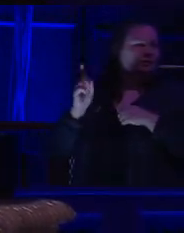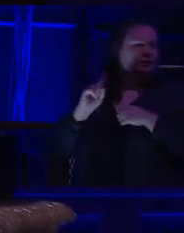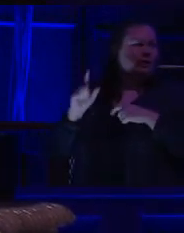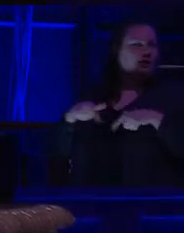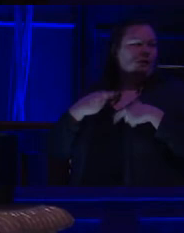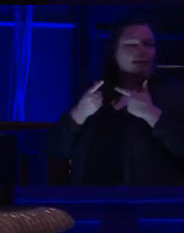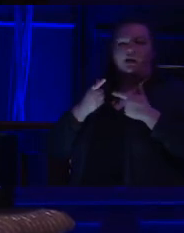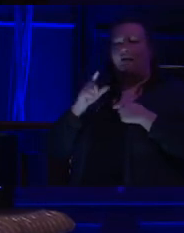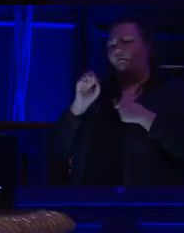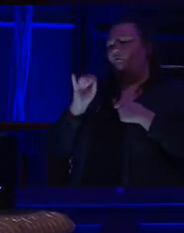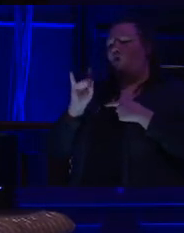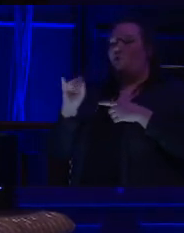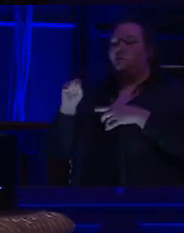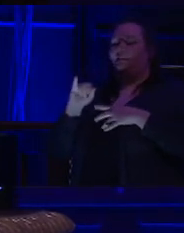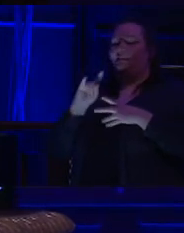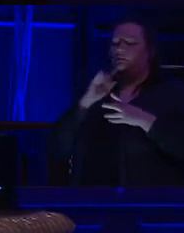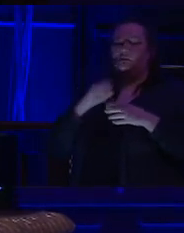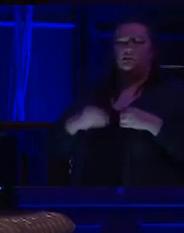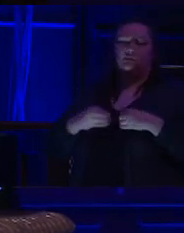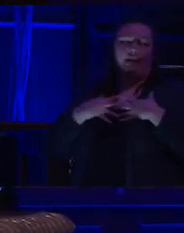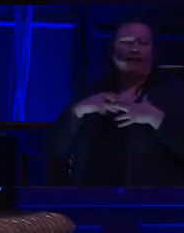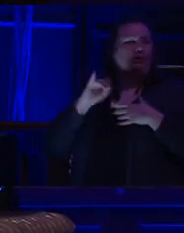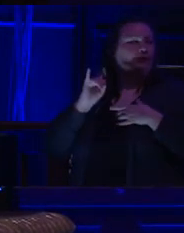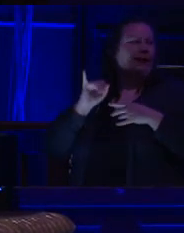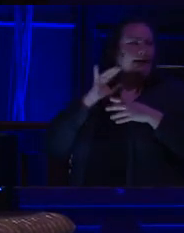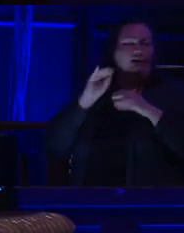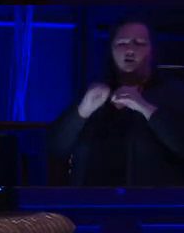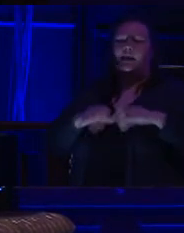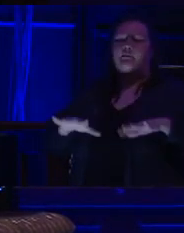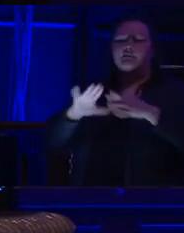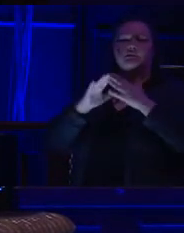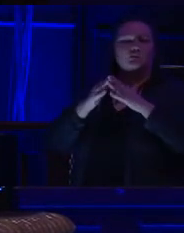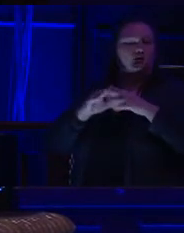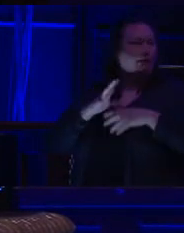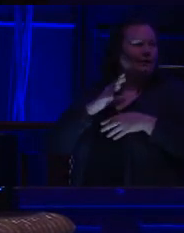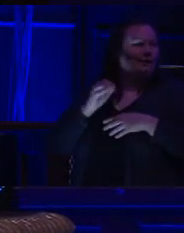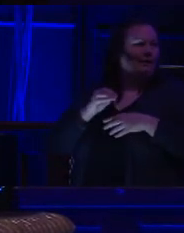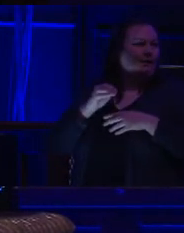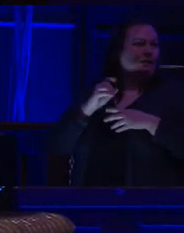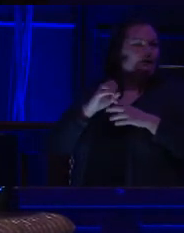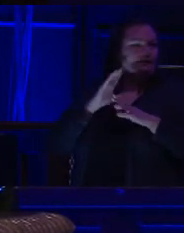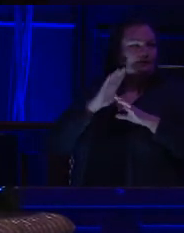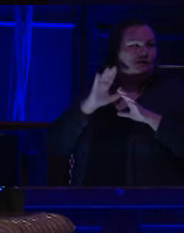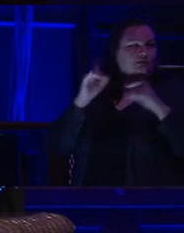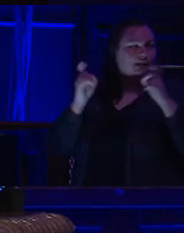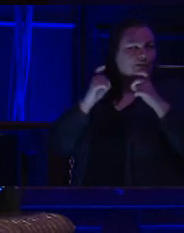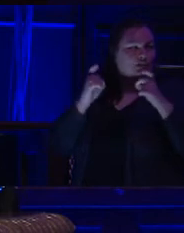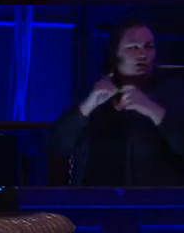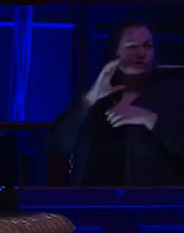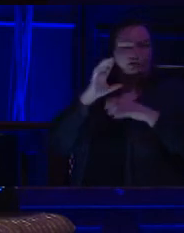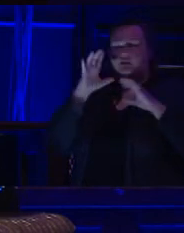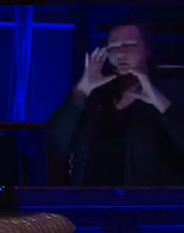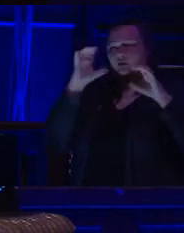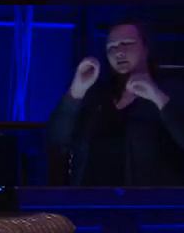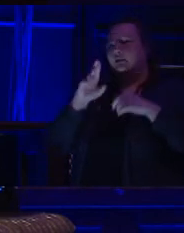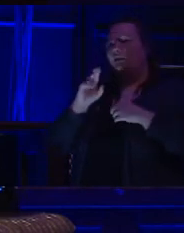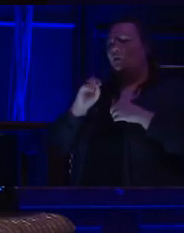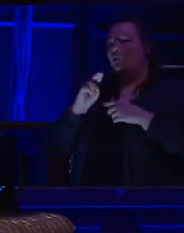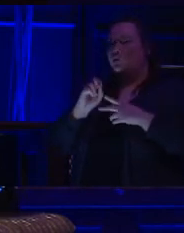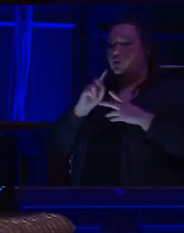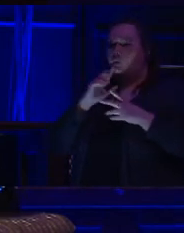Falls In, inspired by our campus community and written in celebration of President Ono's